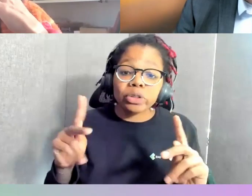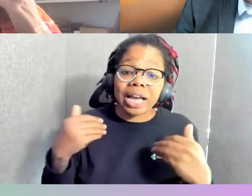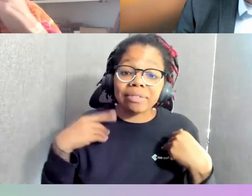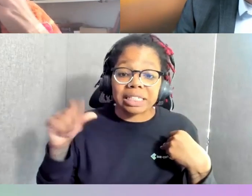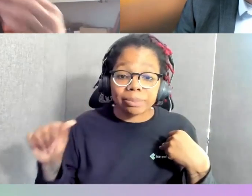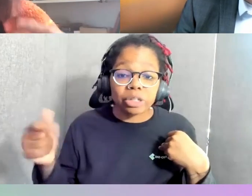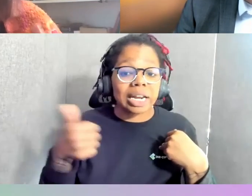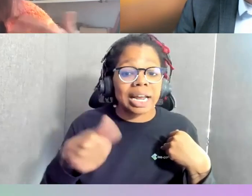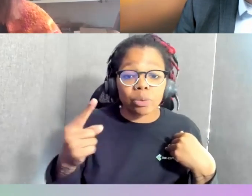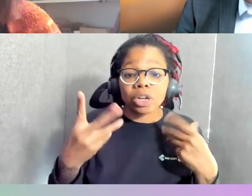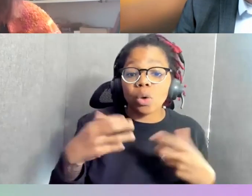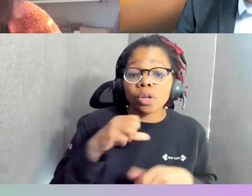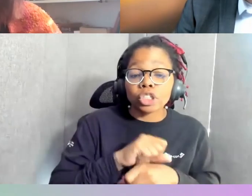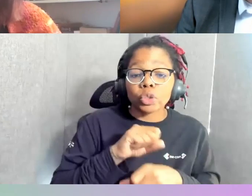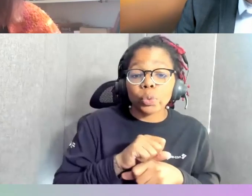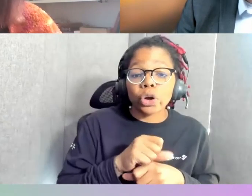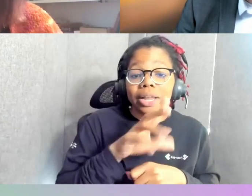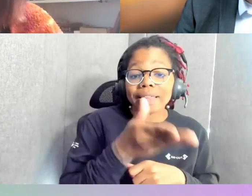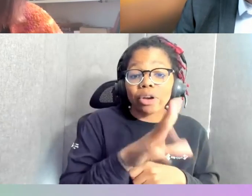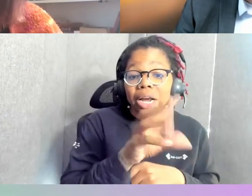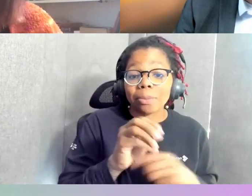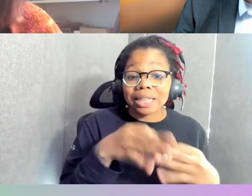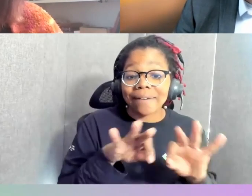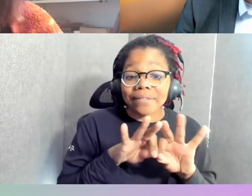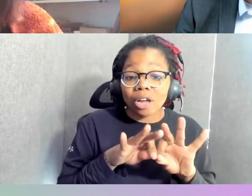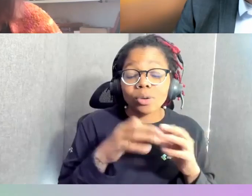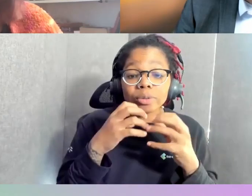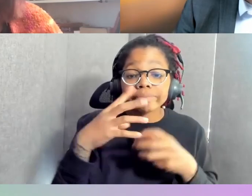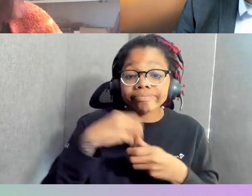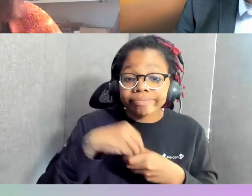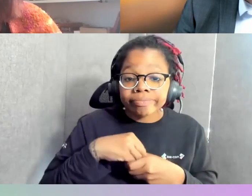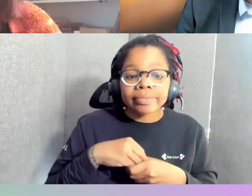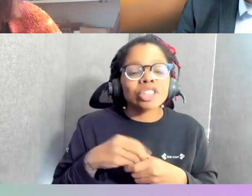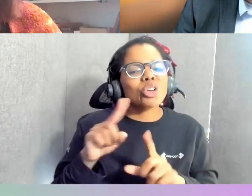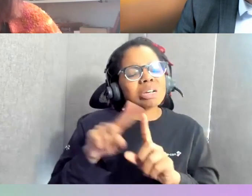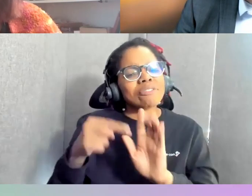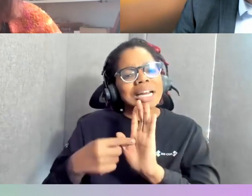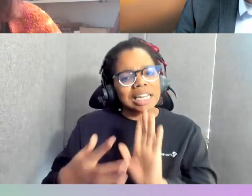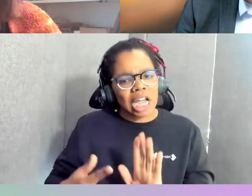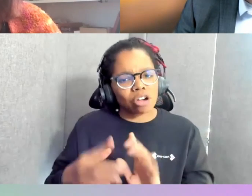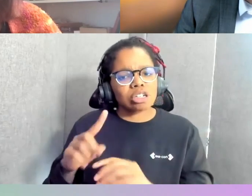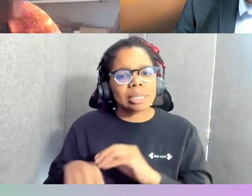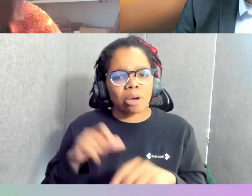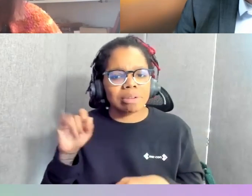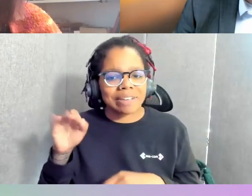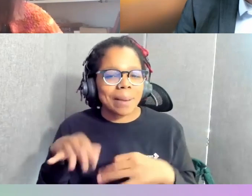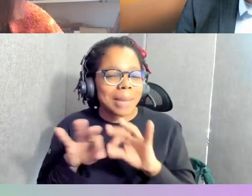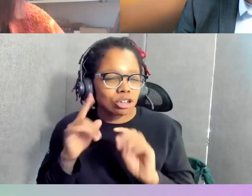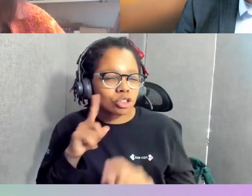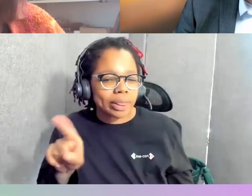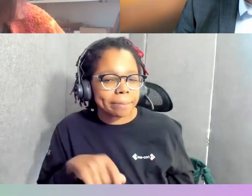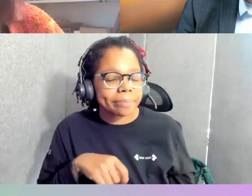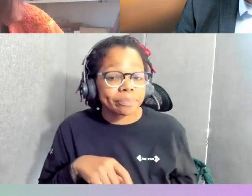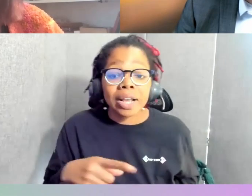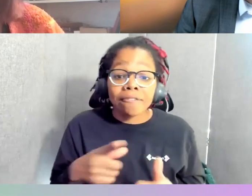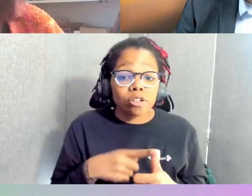work at a company that really values inclusion. There are indicators about whether or not it matters to them. The